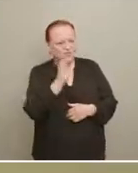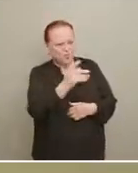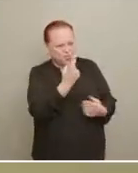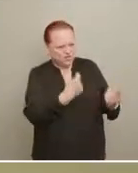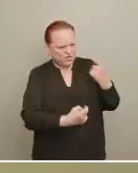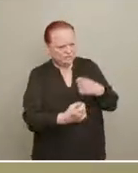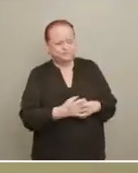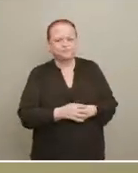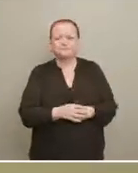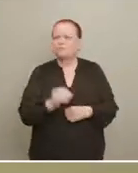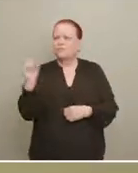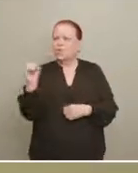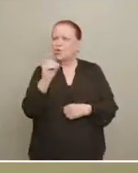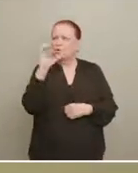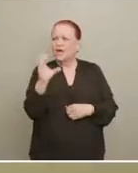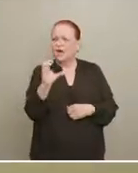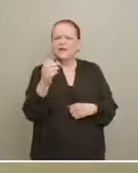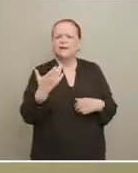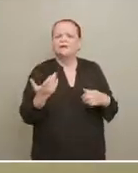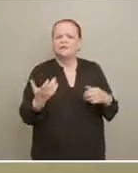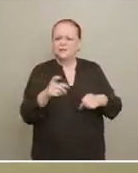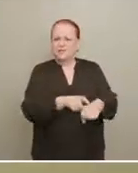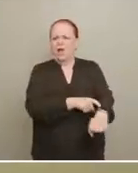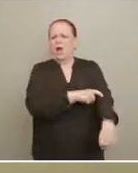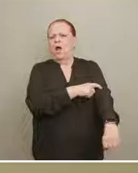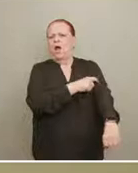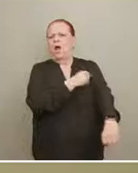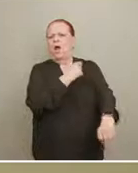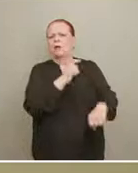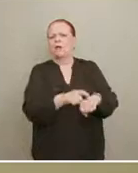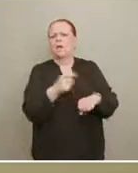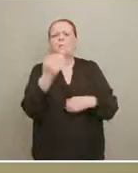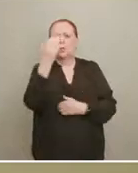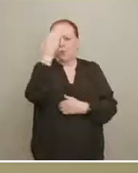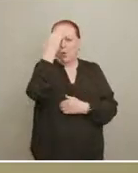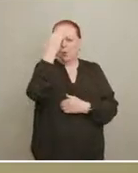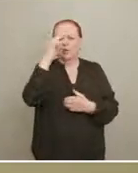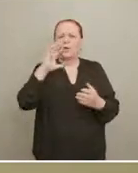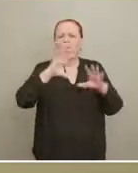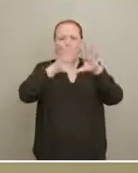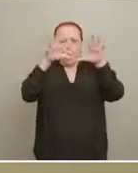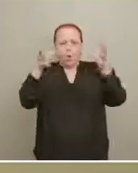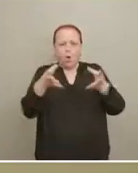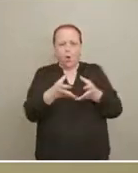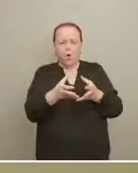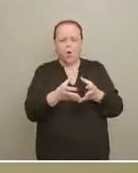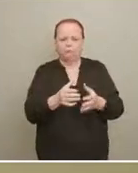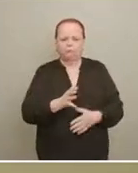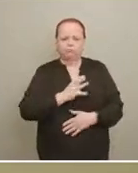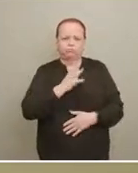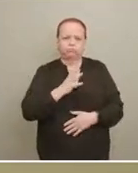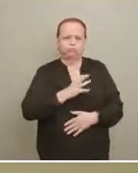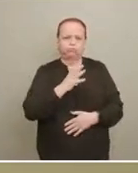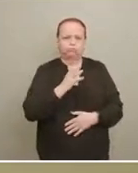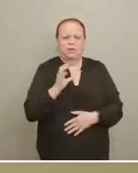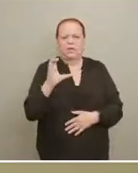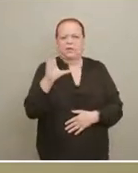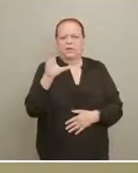know, Orange County has long been known for world-class healthcare. And so if it's cancer